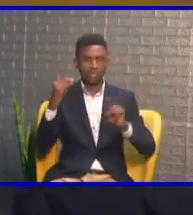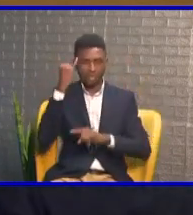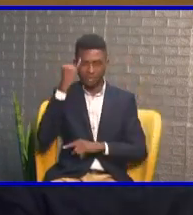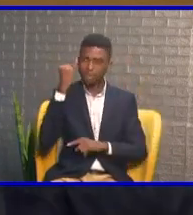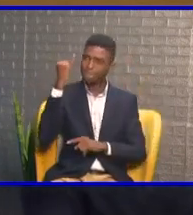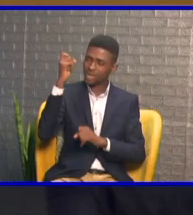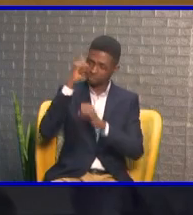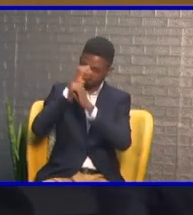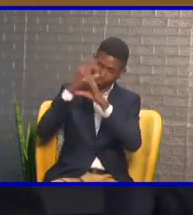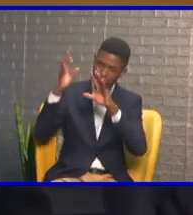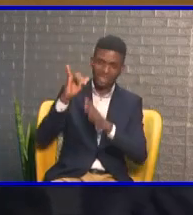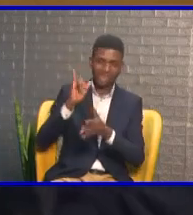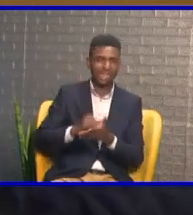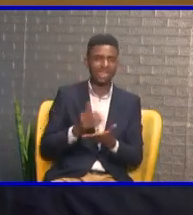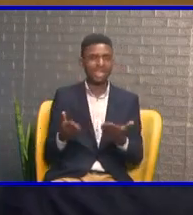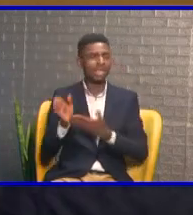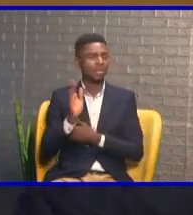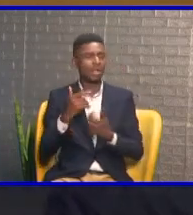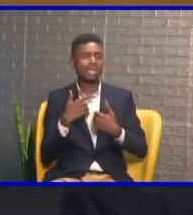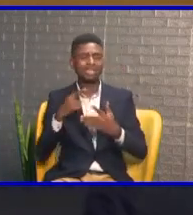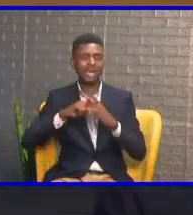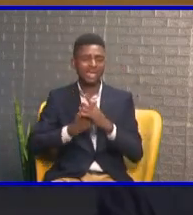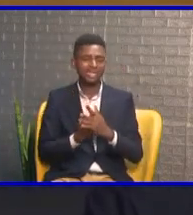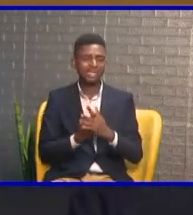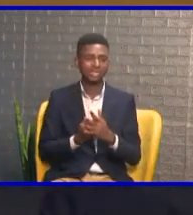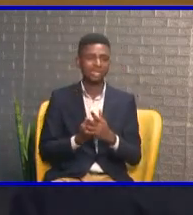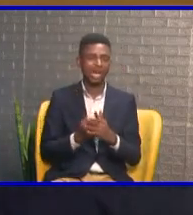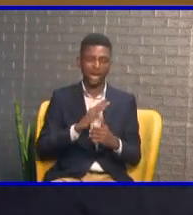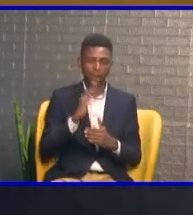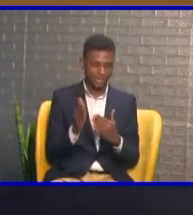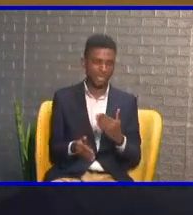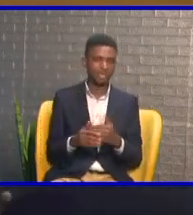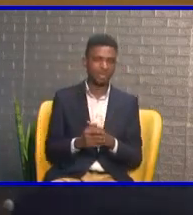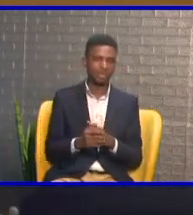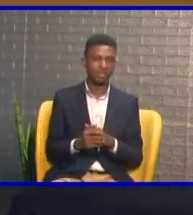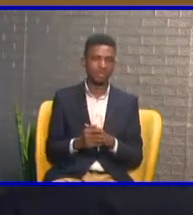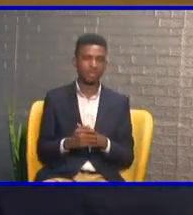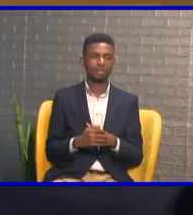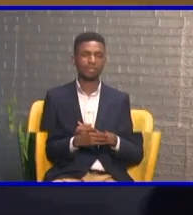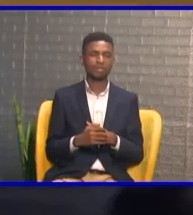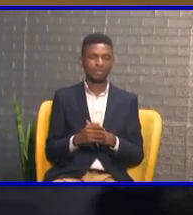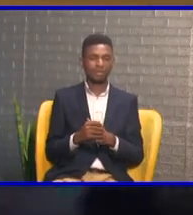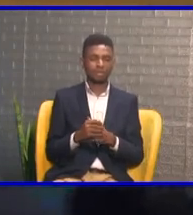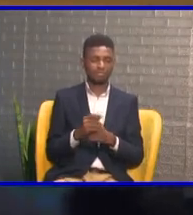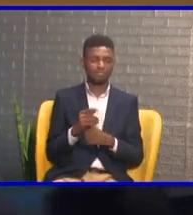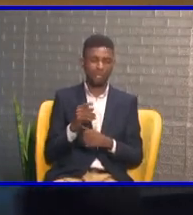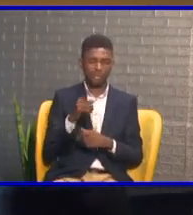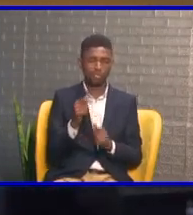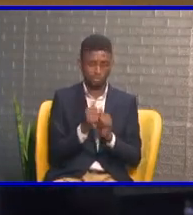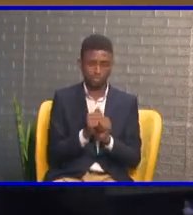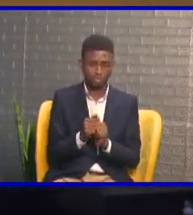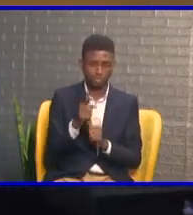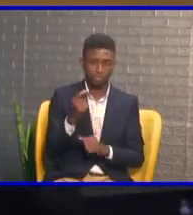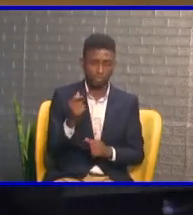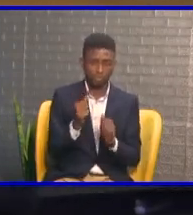thing that God has started. Imagine it completed. Are you with me? Are you with me? All right, so close